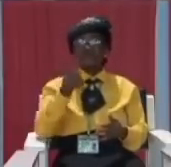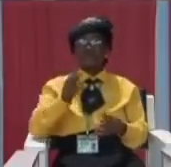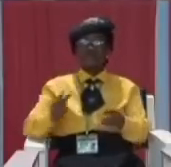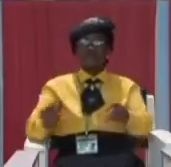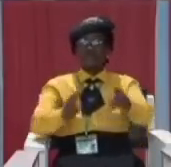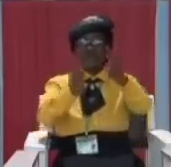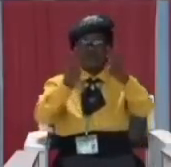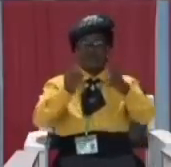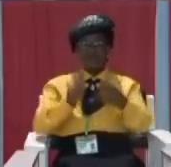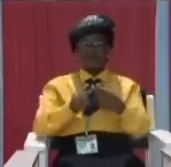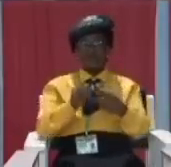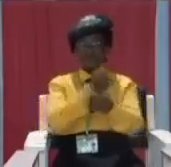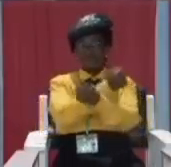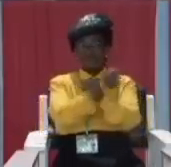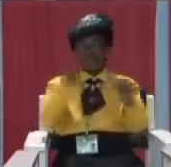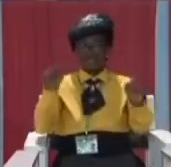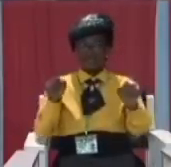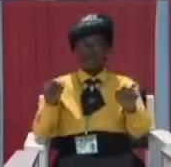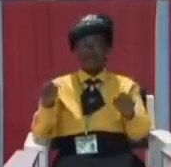to save your life